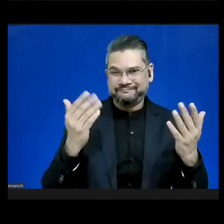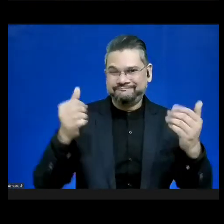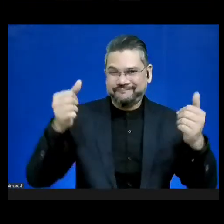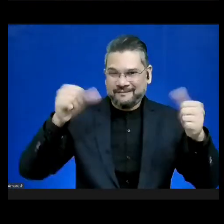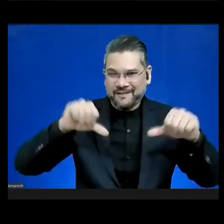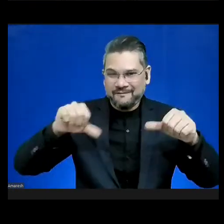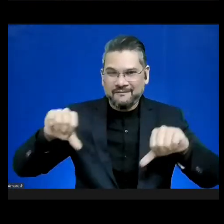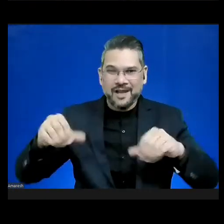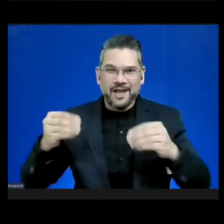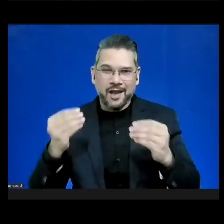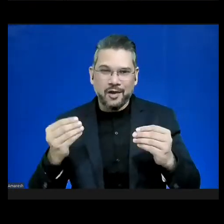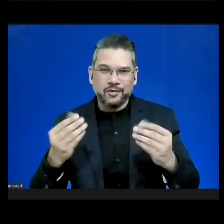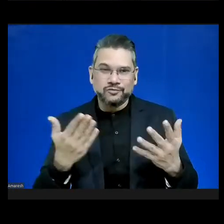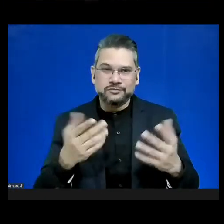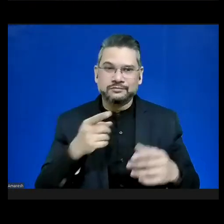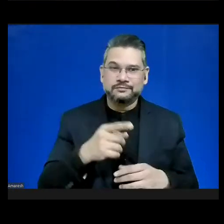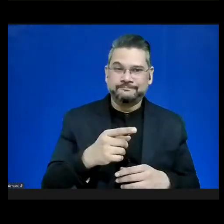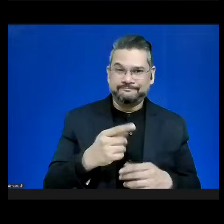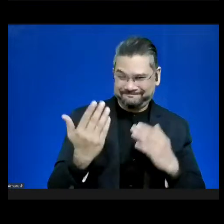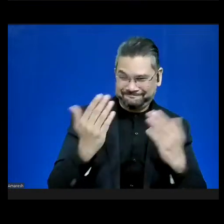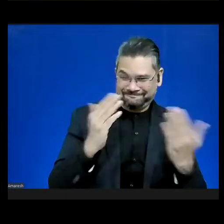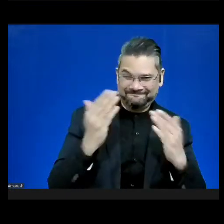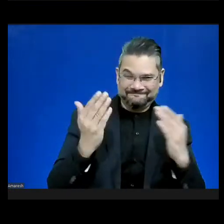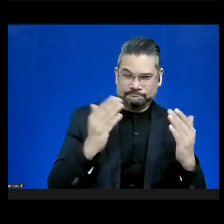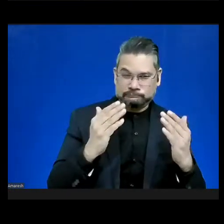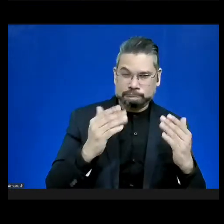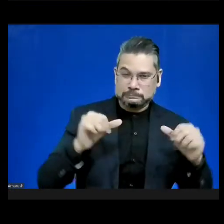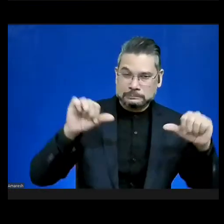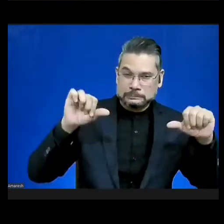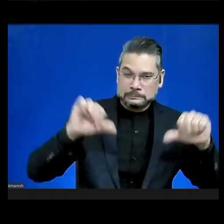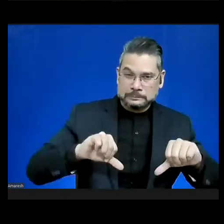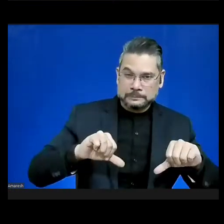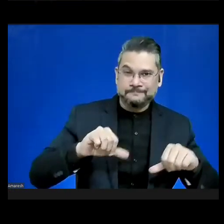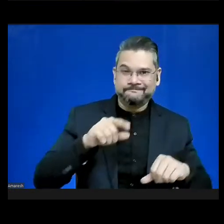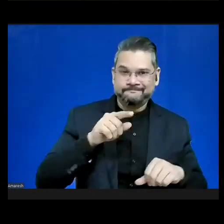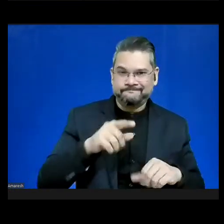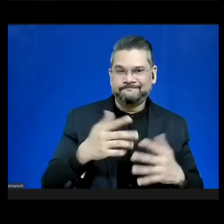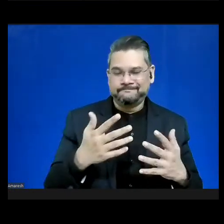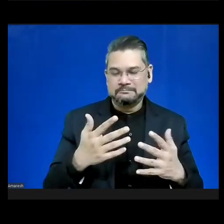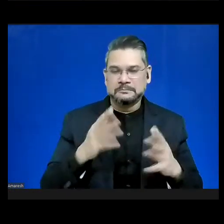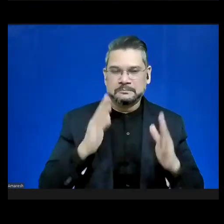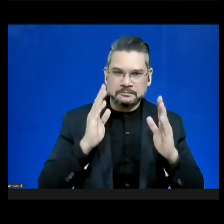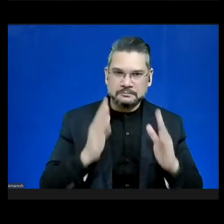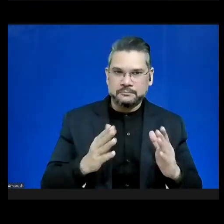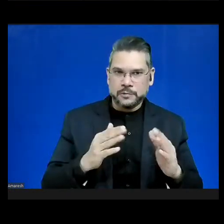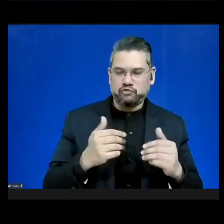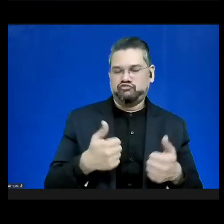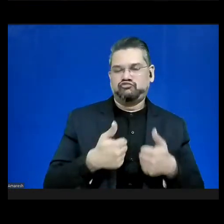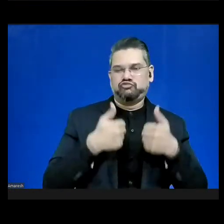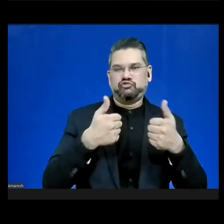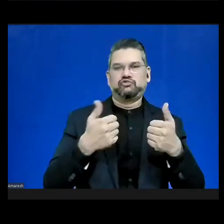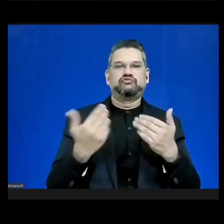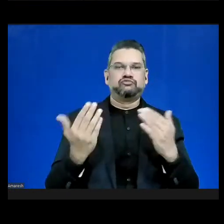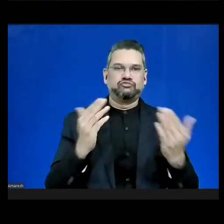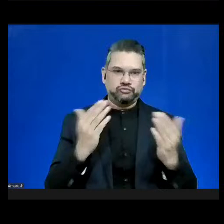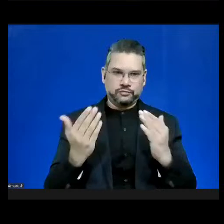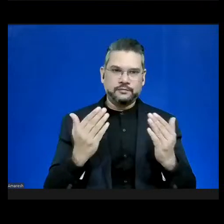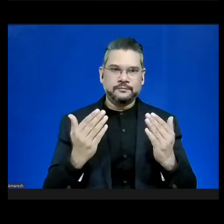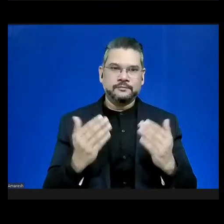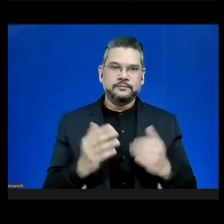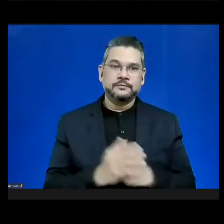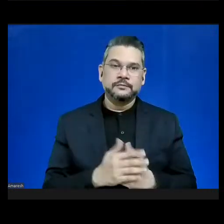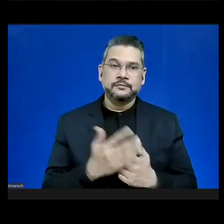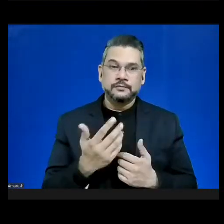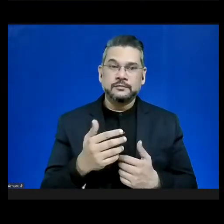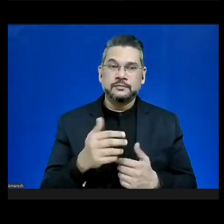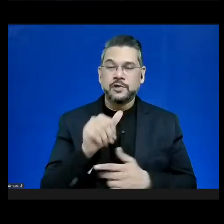without realizing that probably the uh, contrast ratio needs to be maintained. So that's something that is there. Then missing alternate